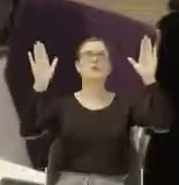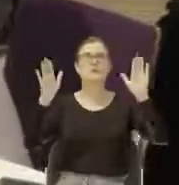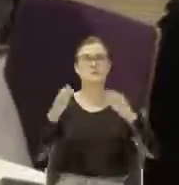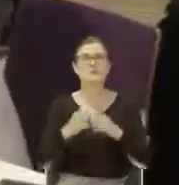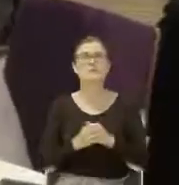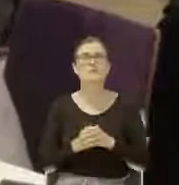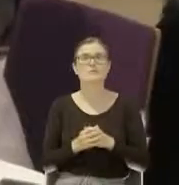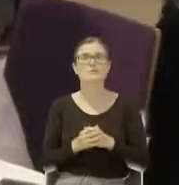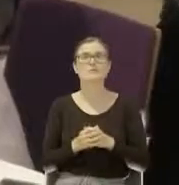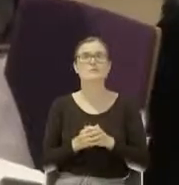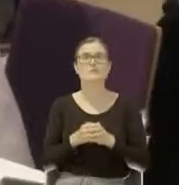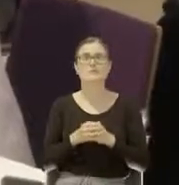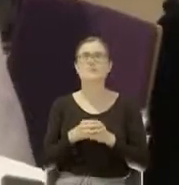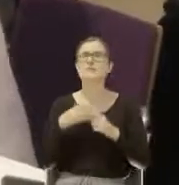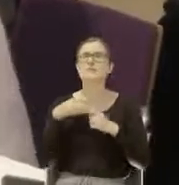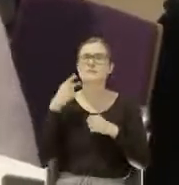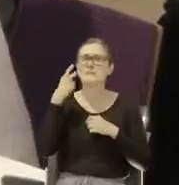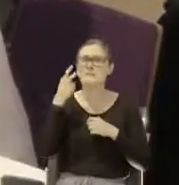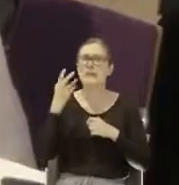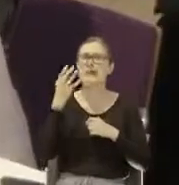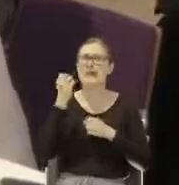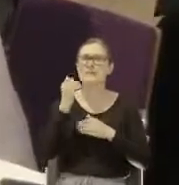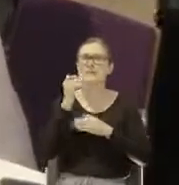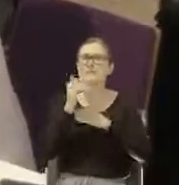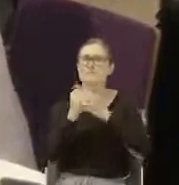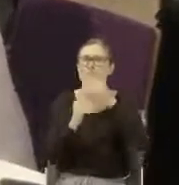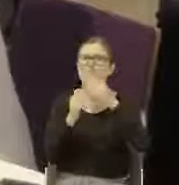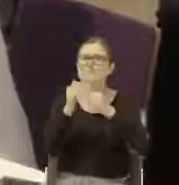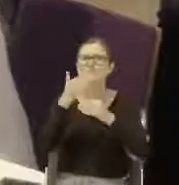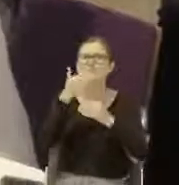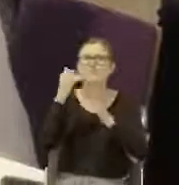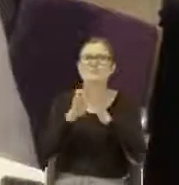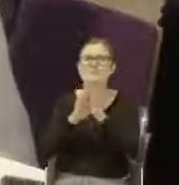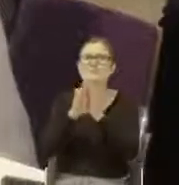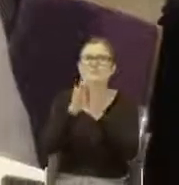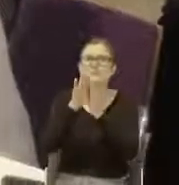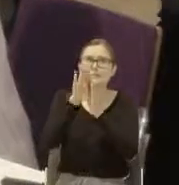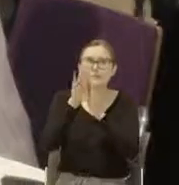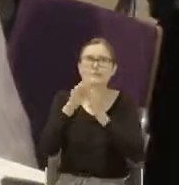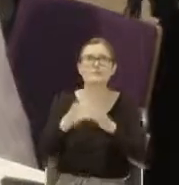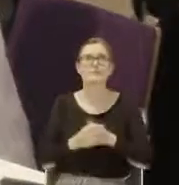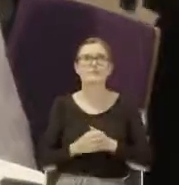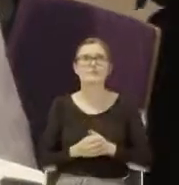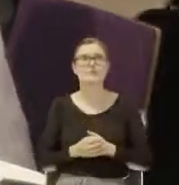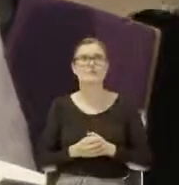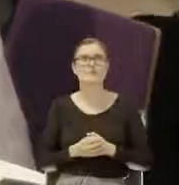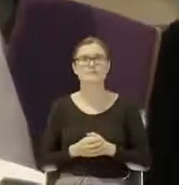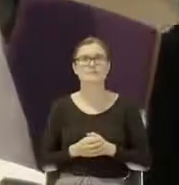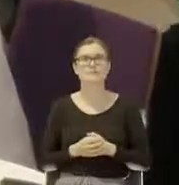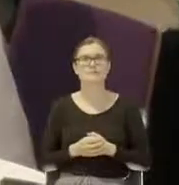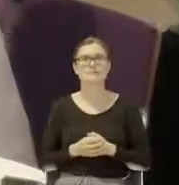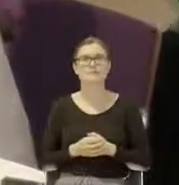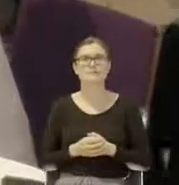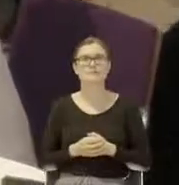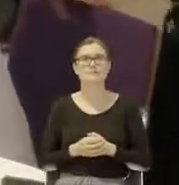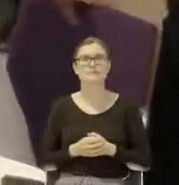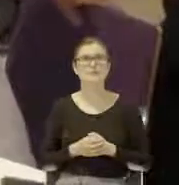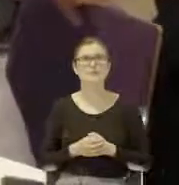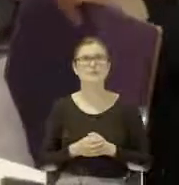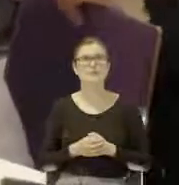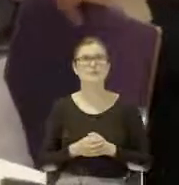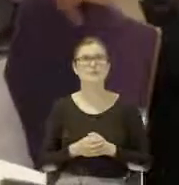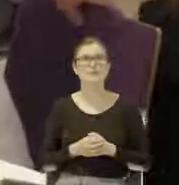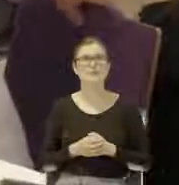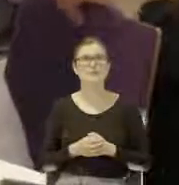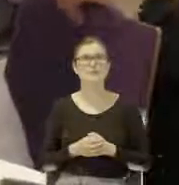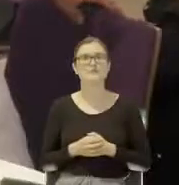have invited Chris, who has been patiently following the discussion, to actually give a few of that sense of